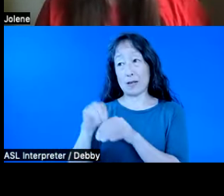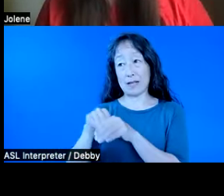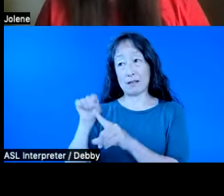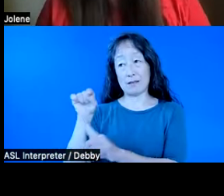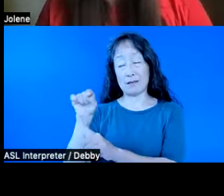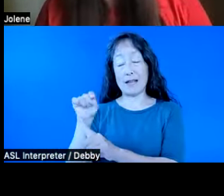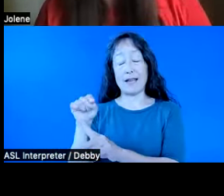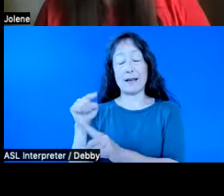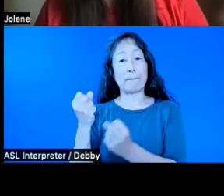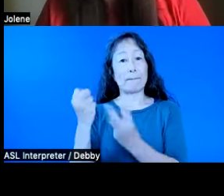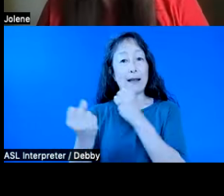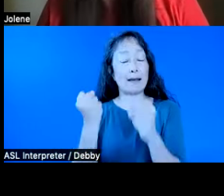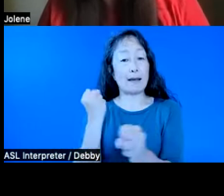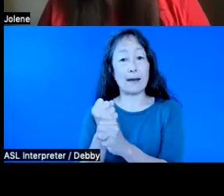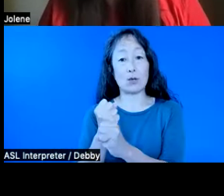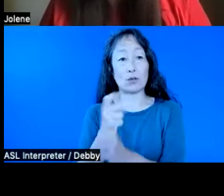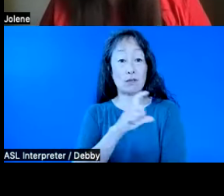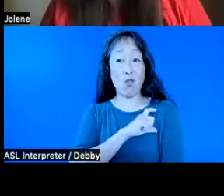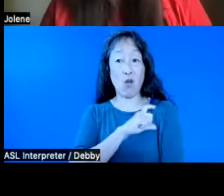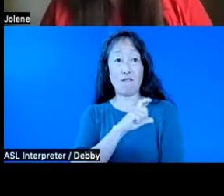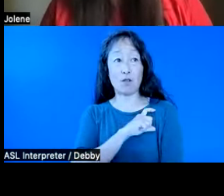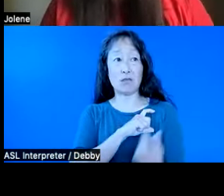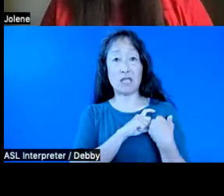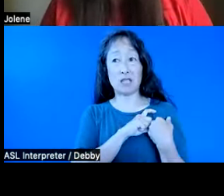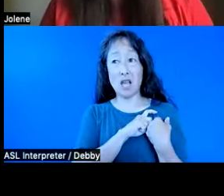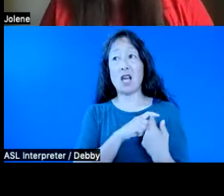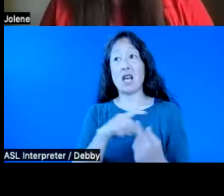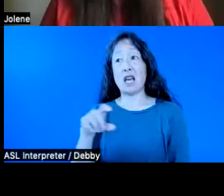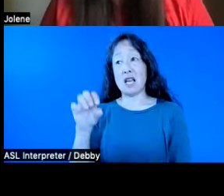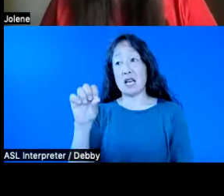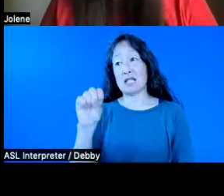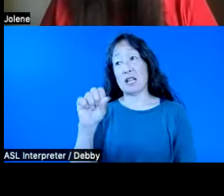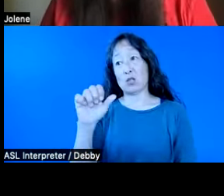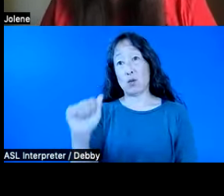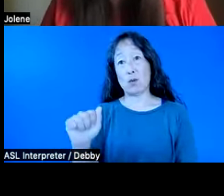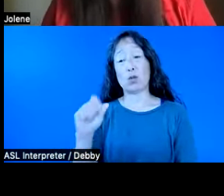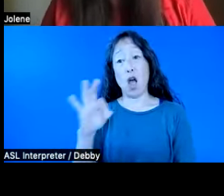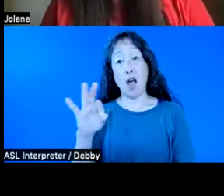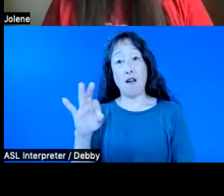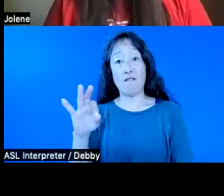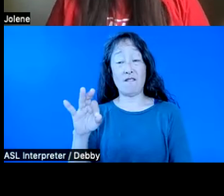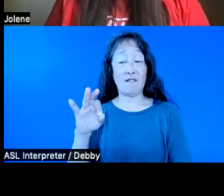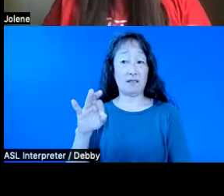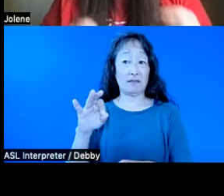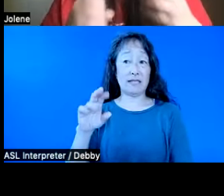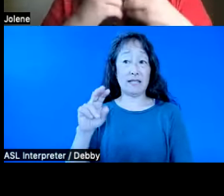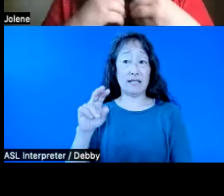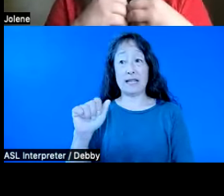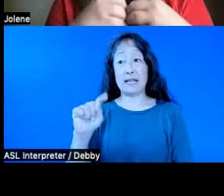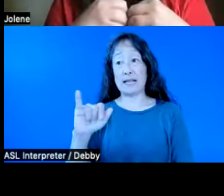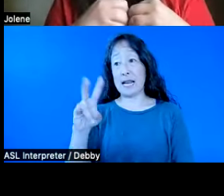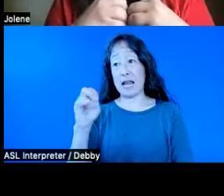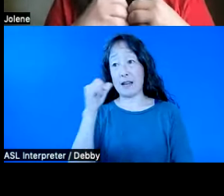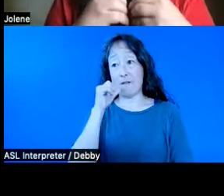for many years, law enforcement was sexually abusing Native women that they would pull over. And so there was